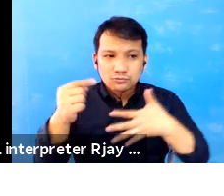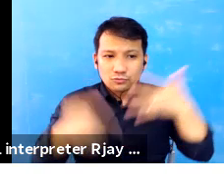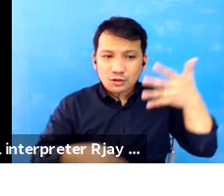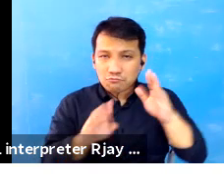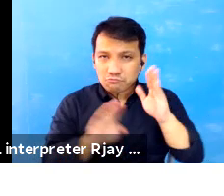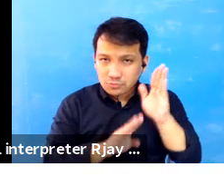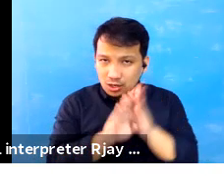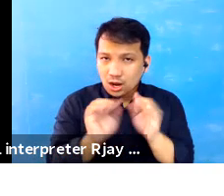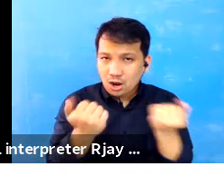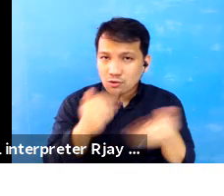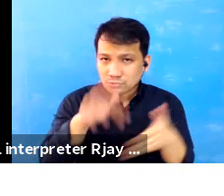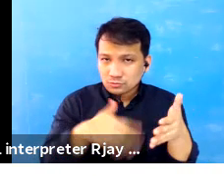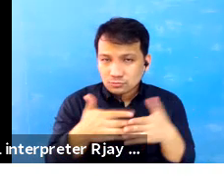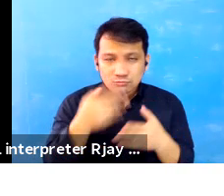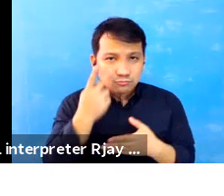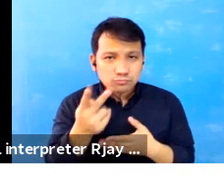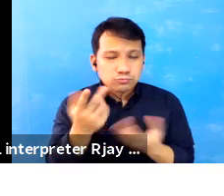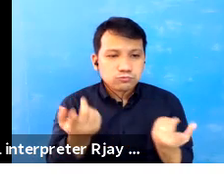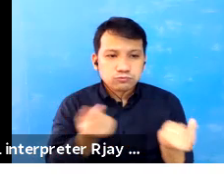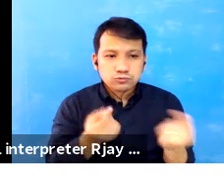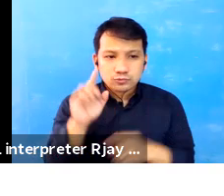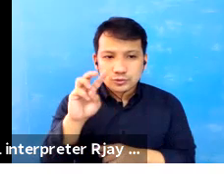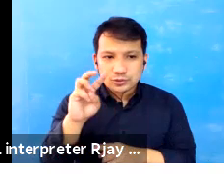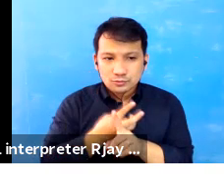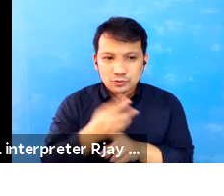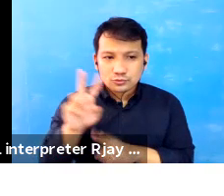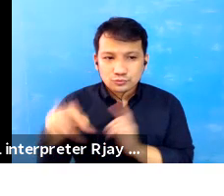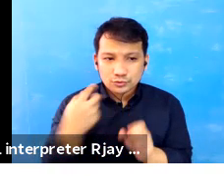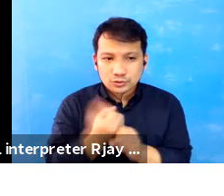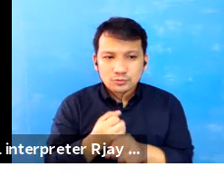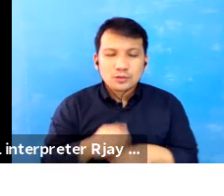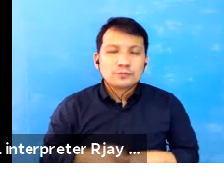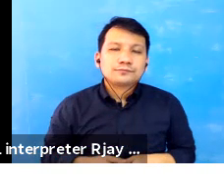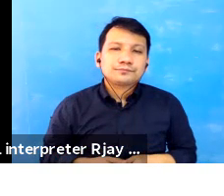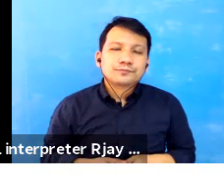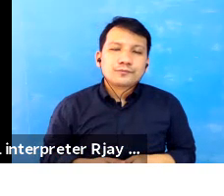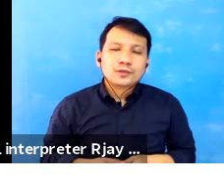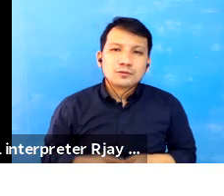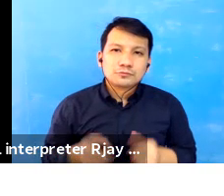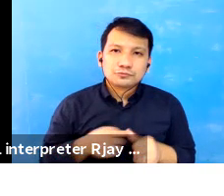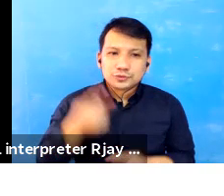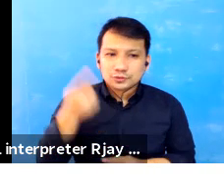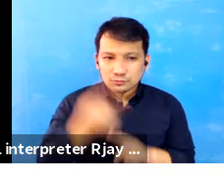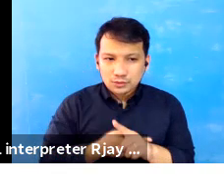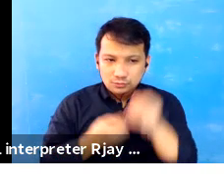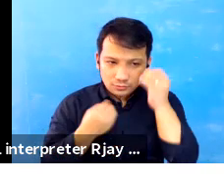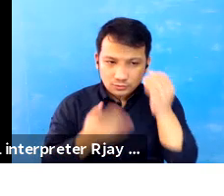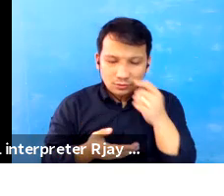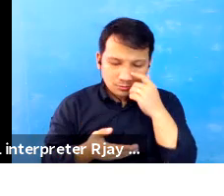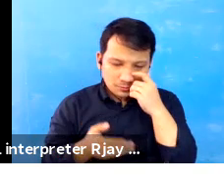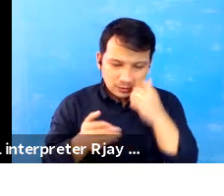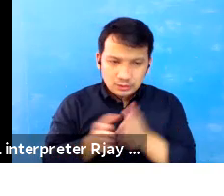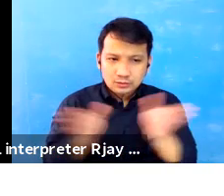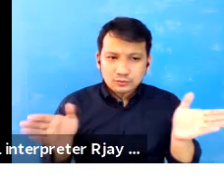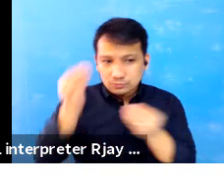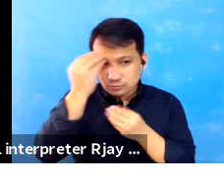indicate what we should give from 6 months to 2 years. In the first month or the 6th month, generally we tend